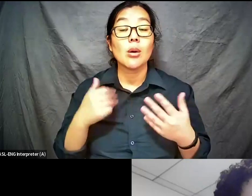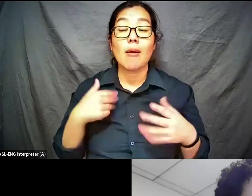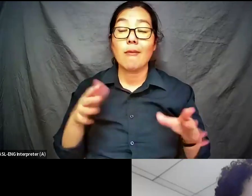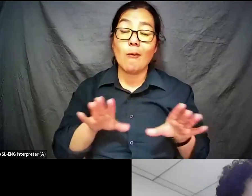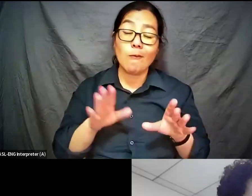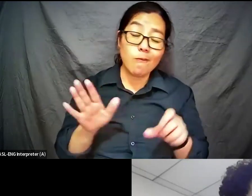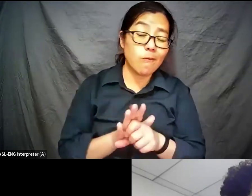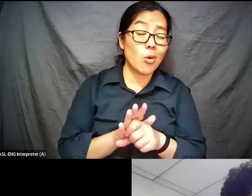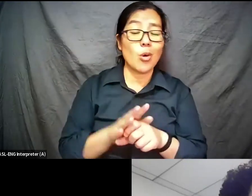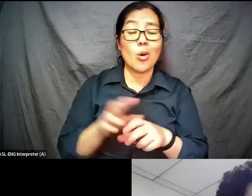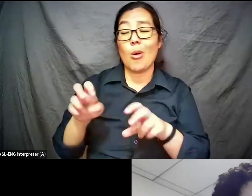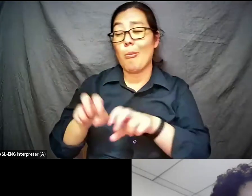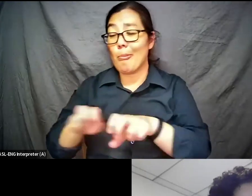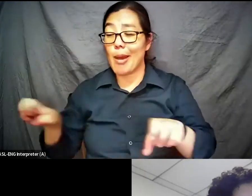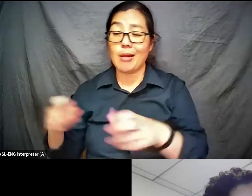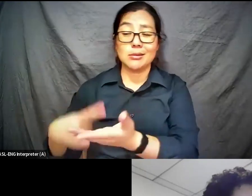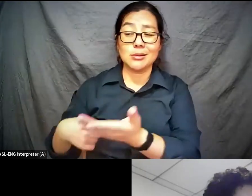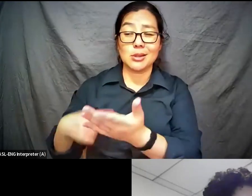So I'm Jumoke.